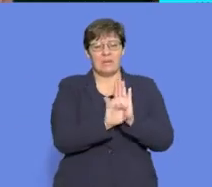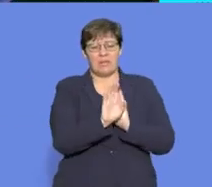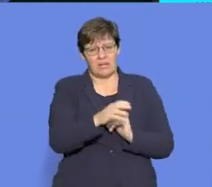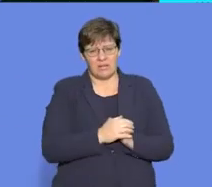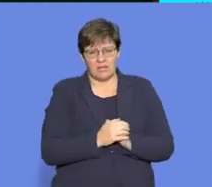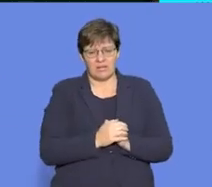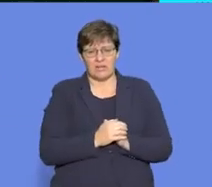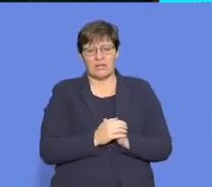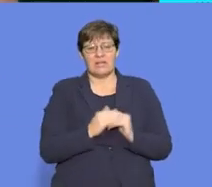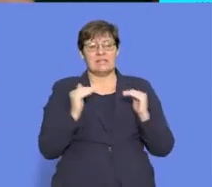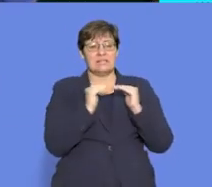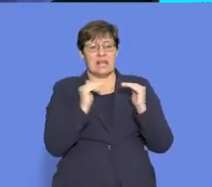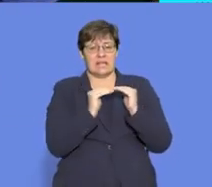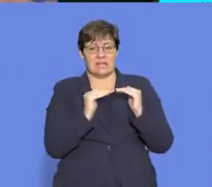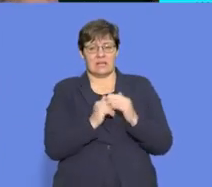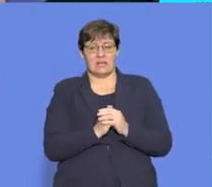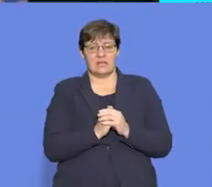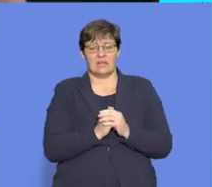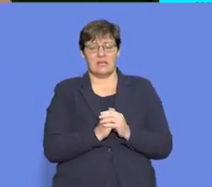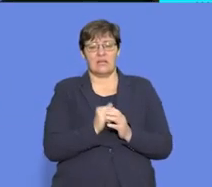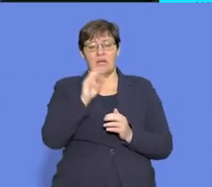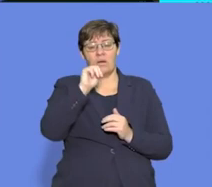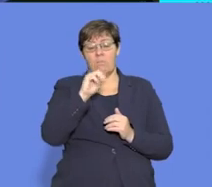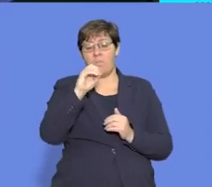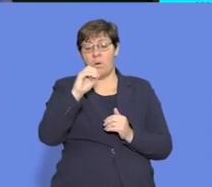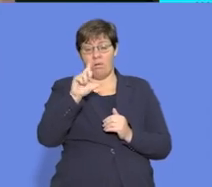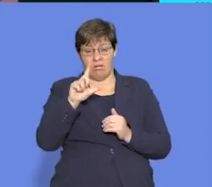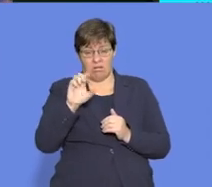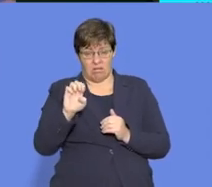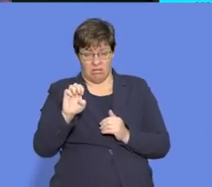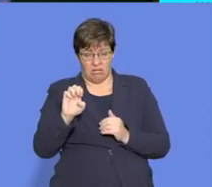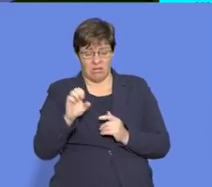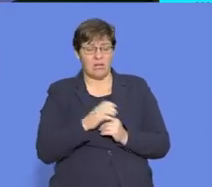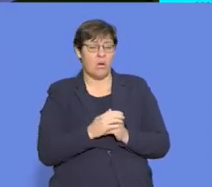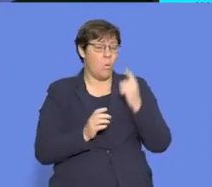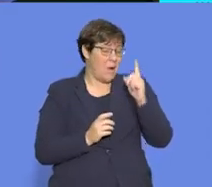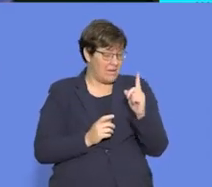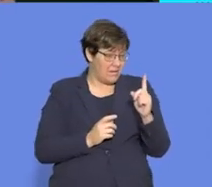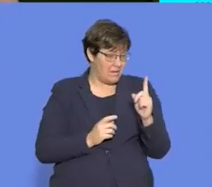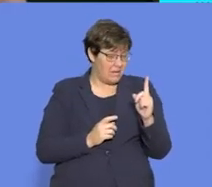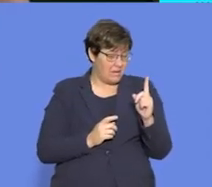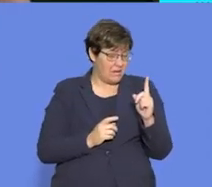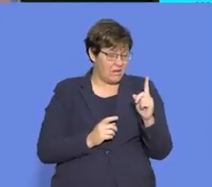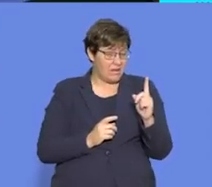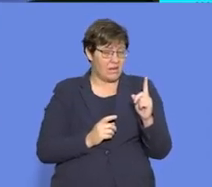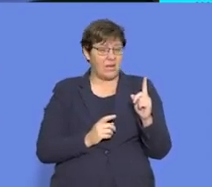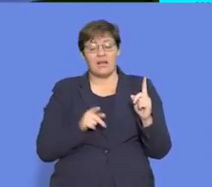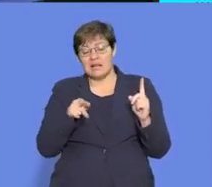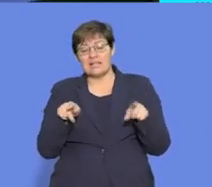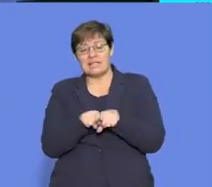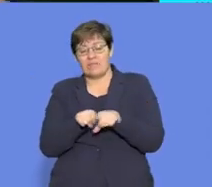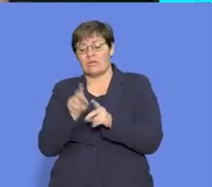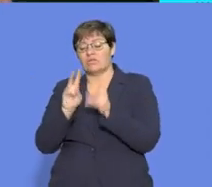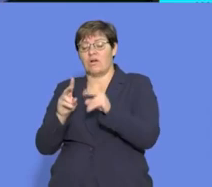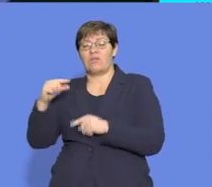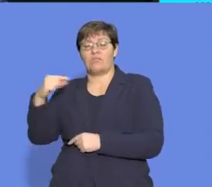for example, the standard for a mole, 1 mole is related